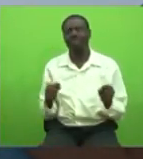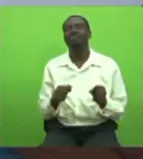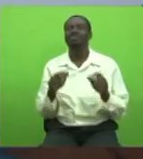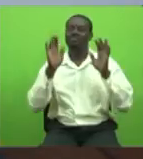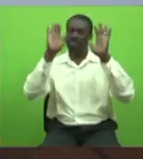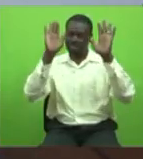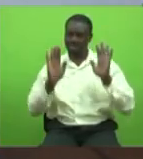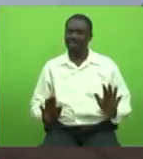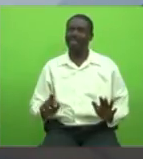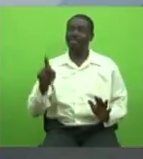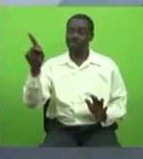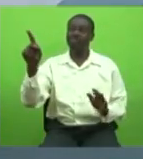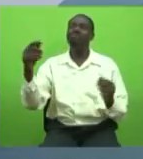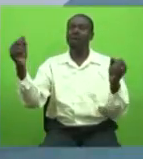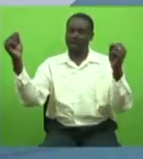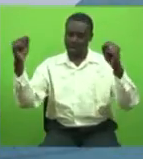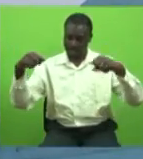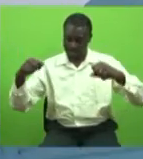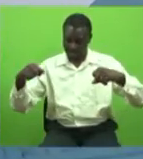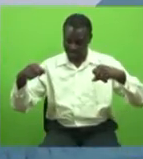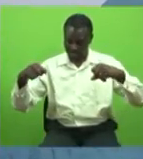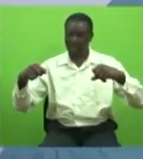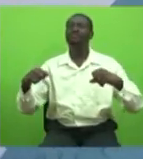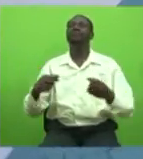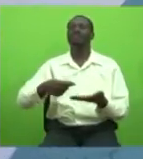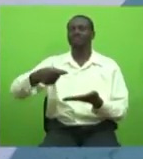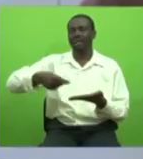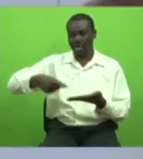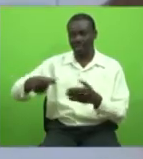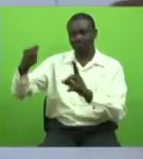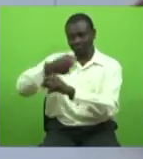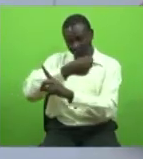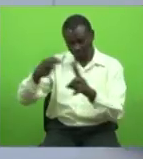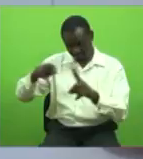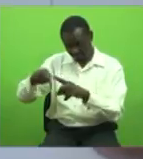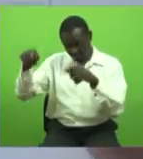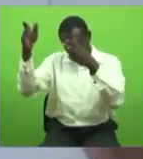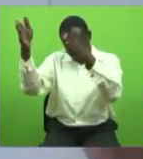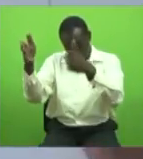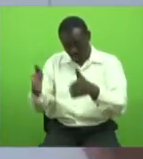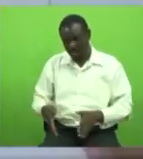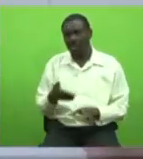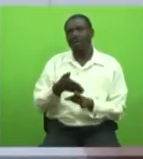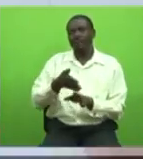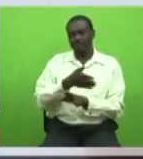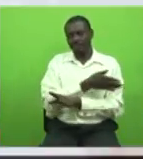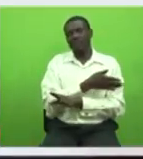signed or marked by a sexual violence survivor before a full medical examination can